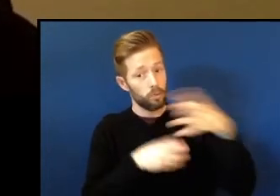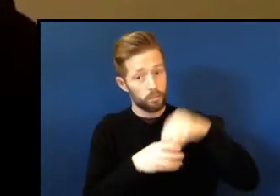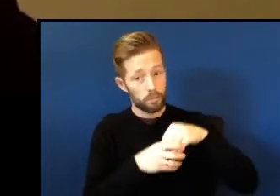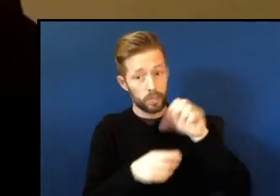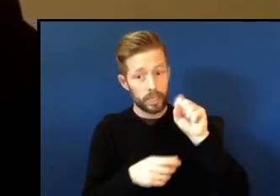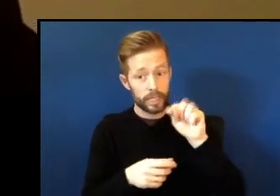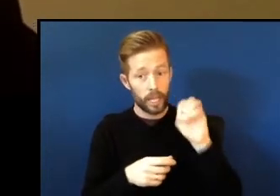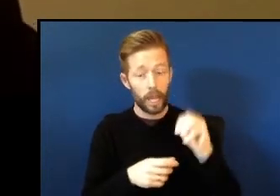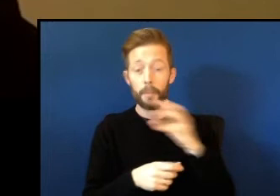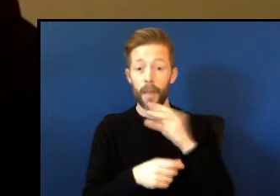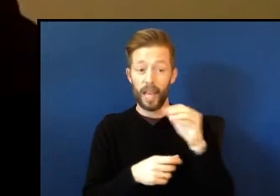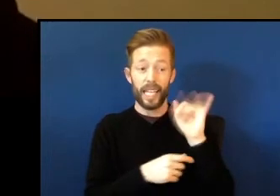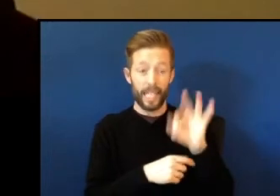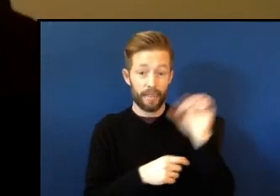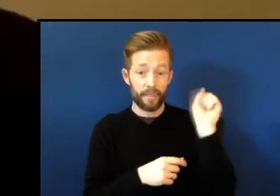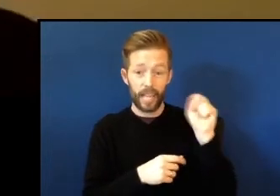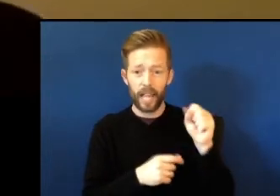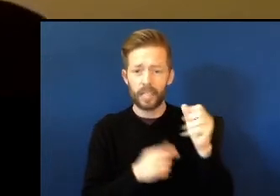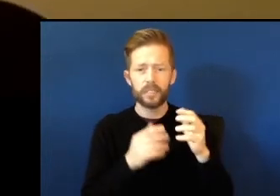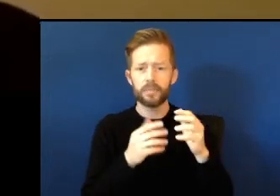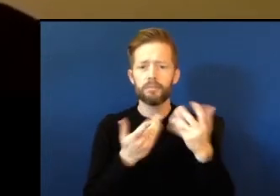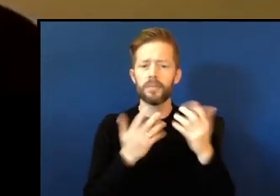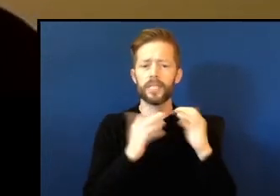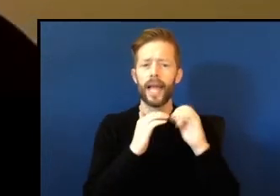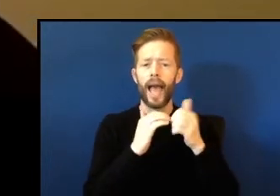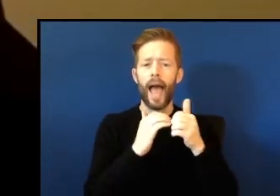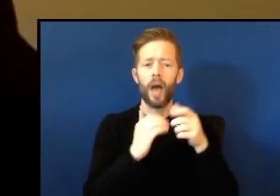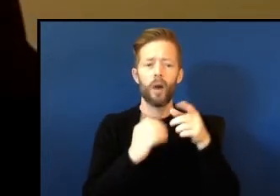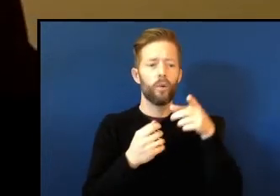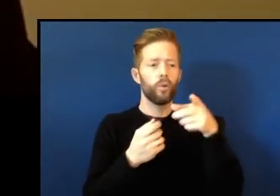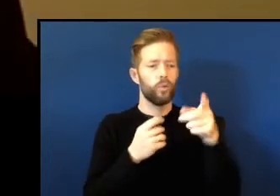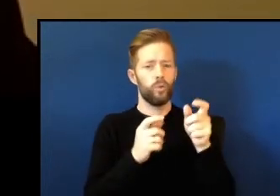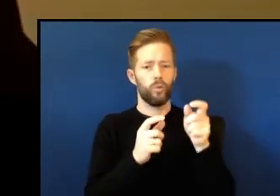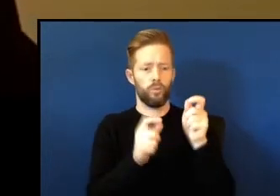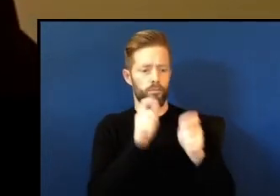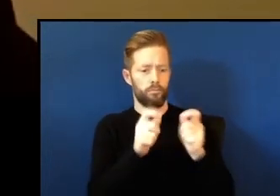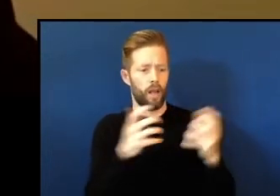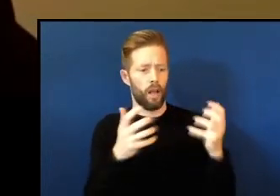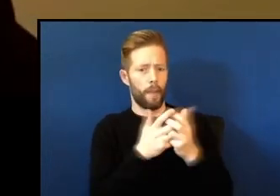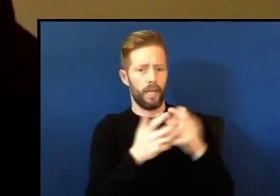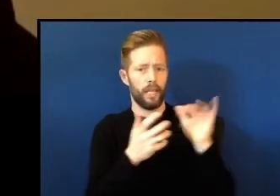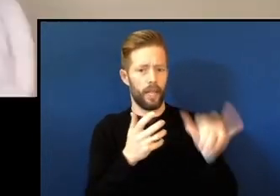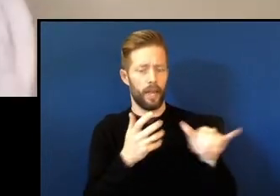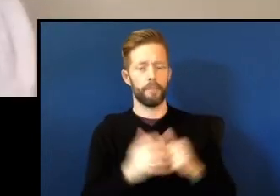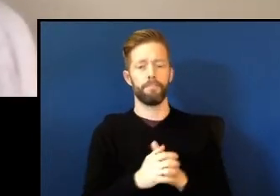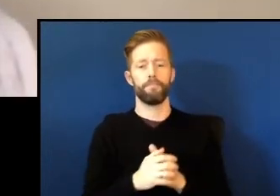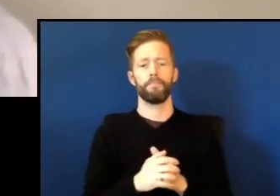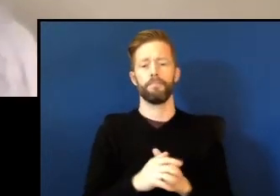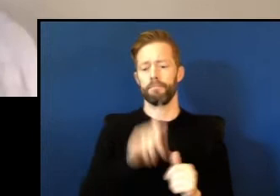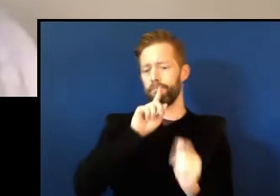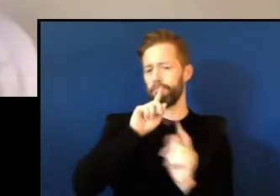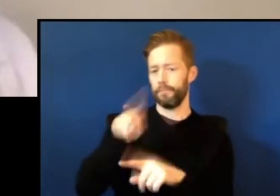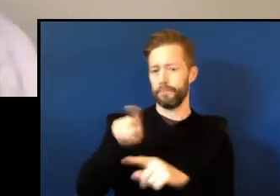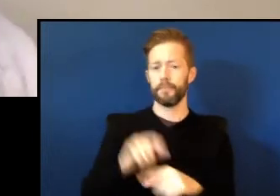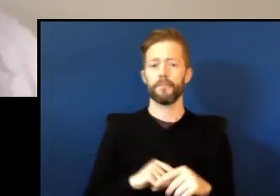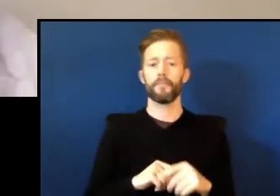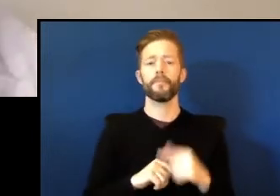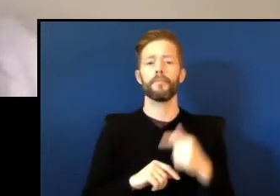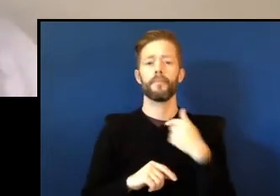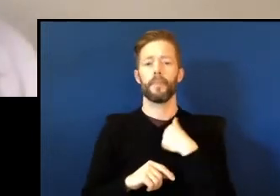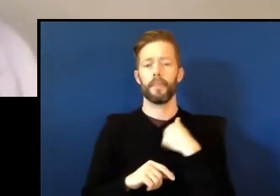STEM with movement? And if you have, how have you been able to sort of accommodate that? So yes,